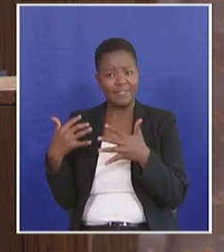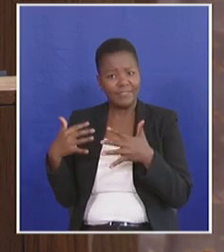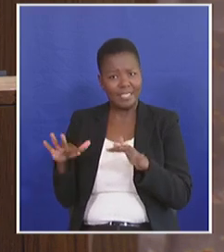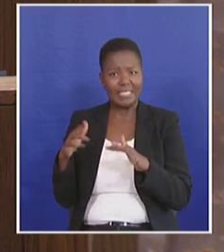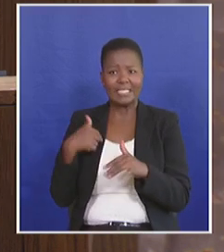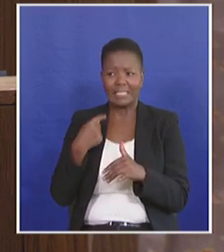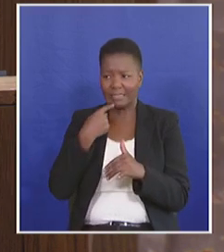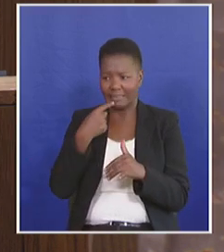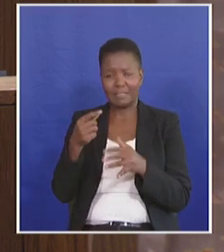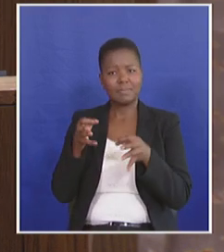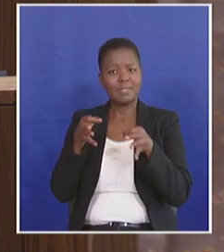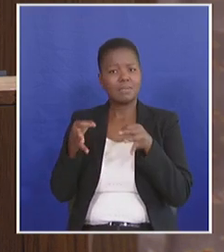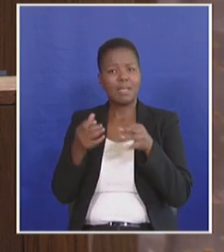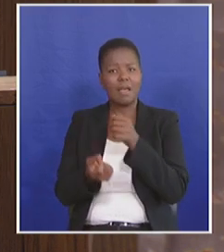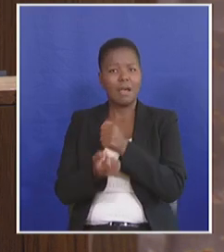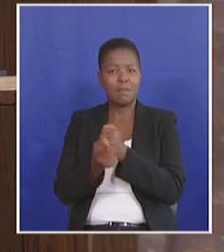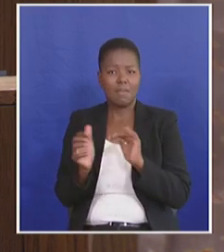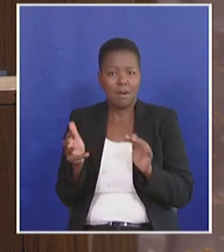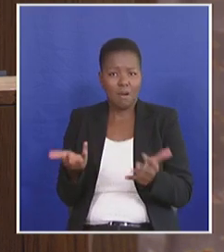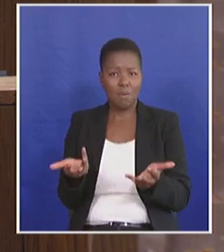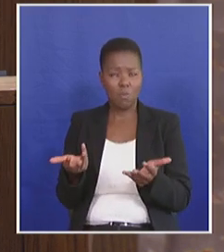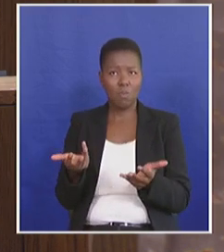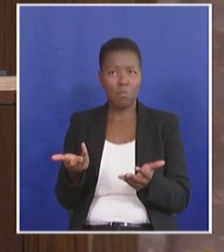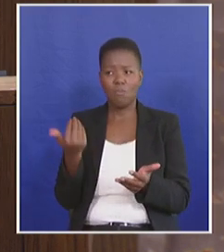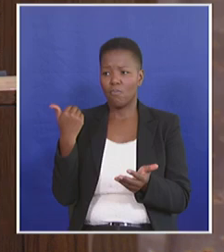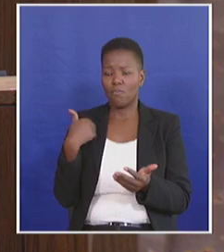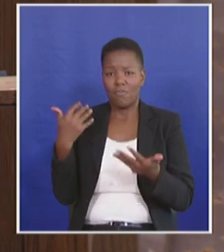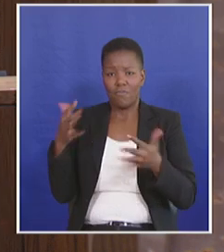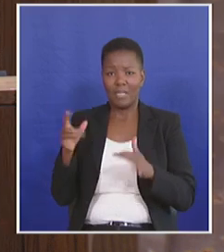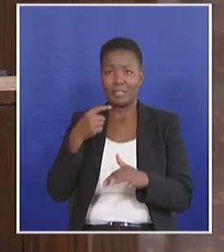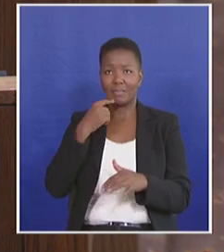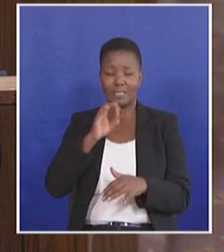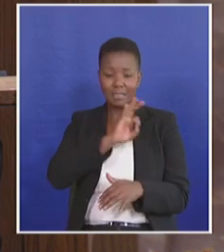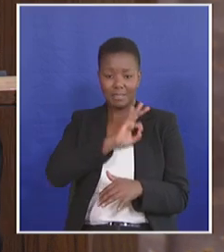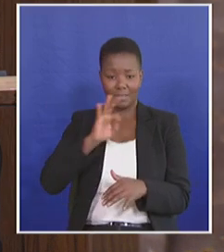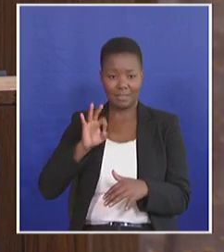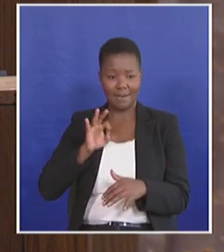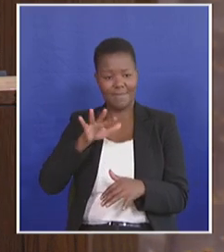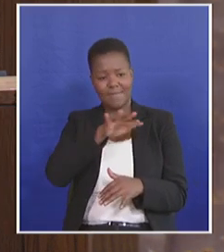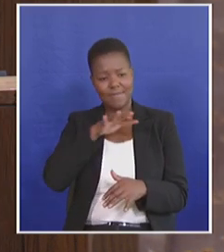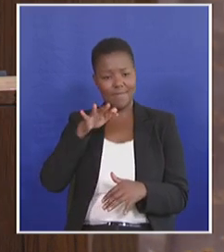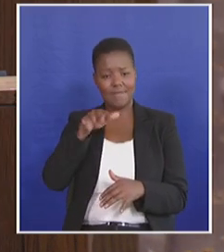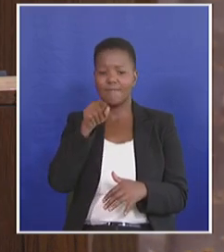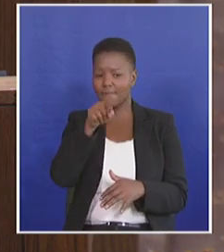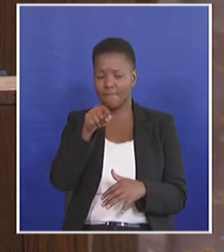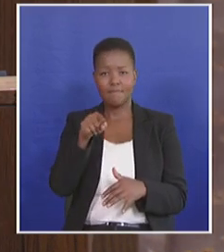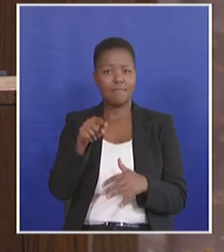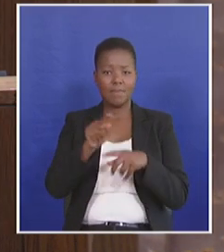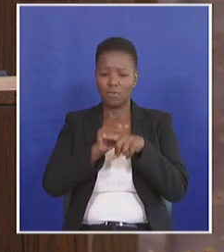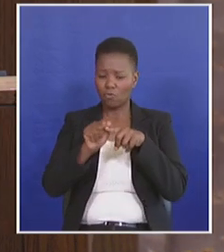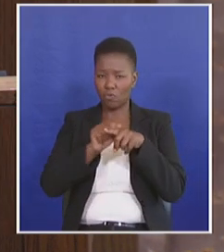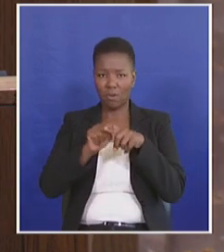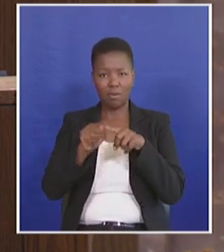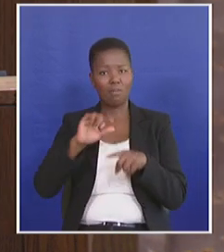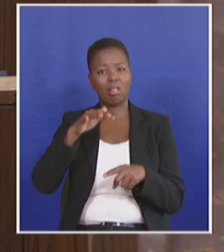relates to a problem, as was indicated, of personnel, and the steps being taken there relate to training.